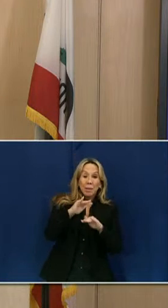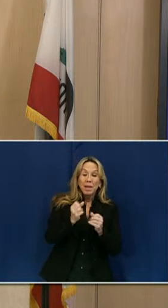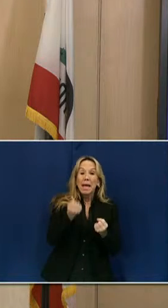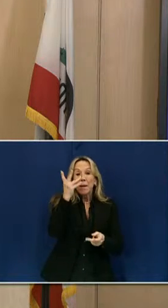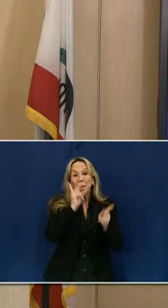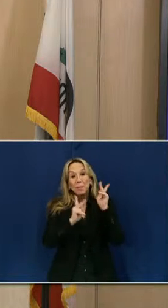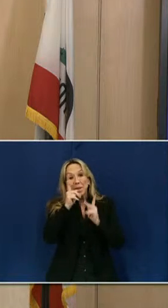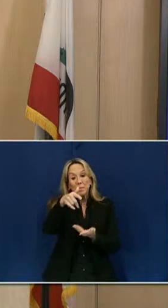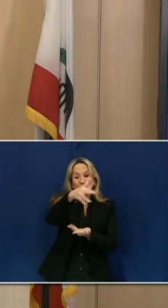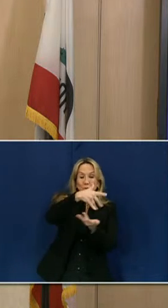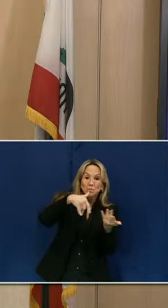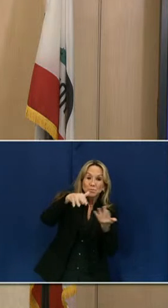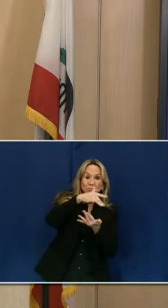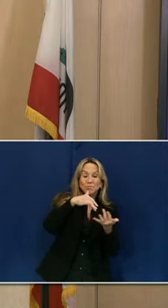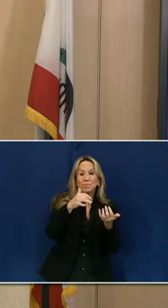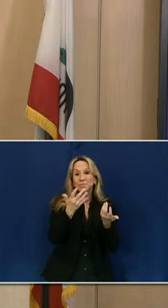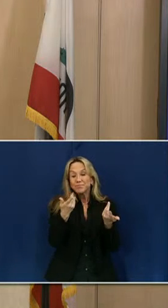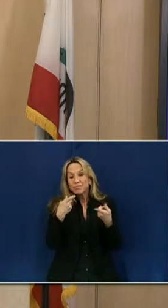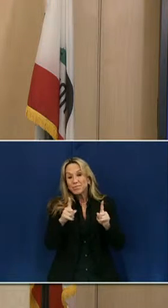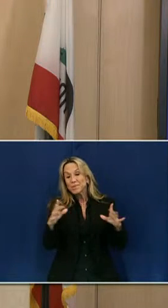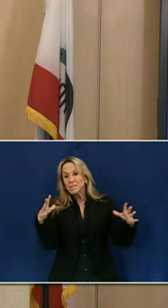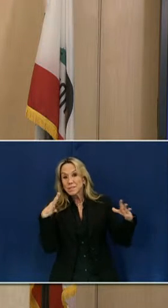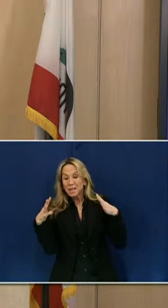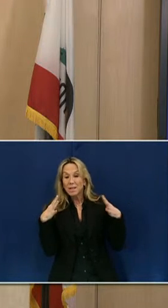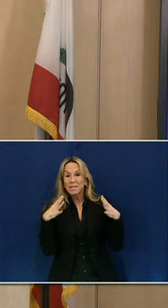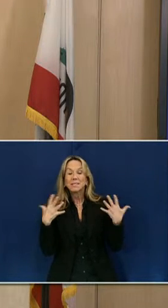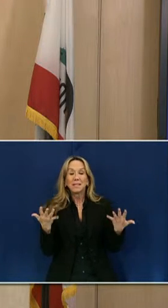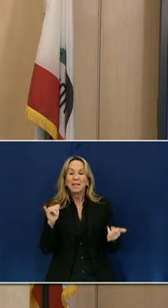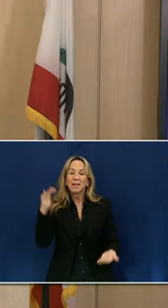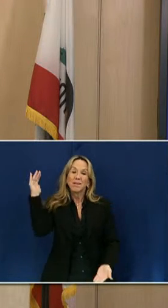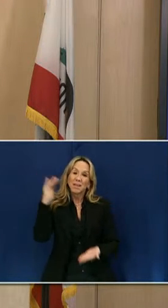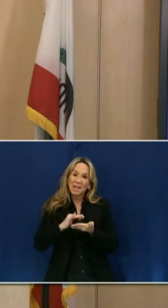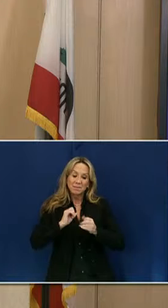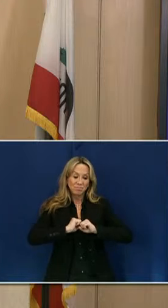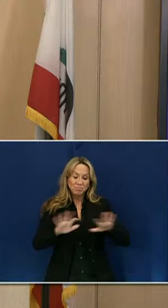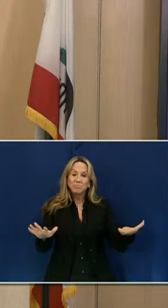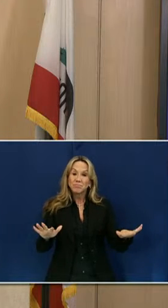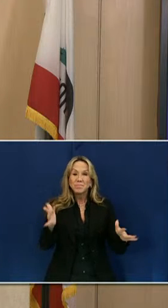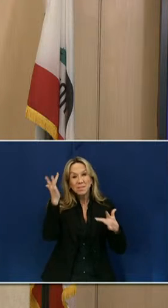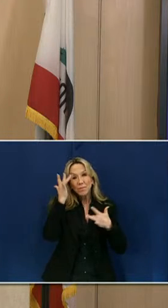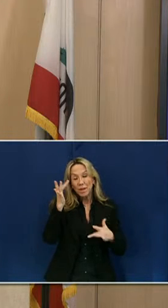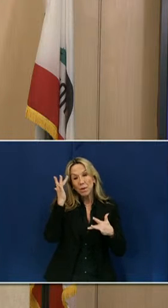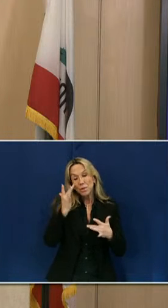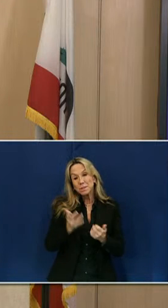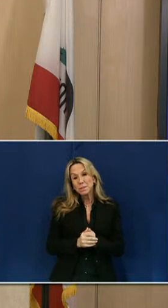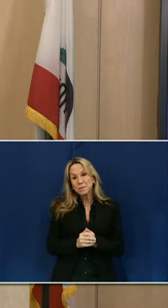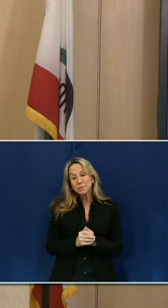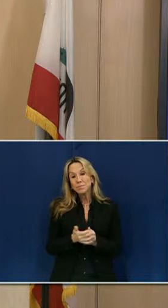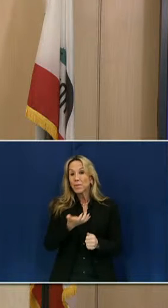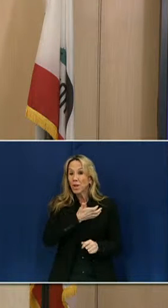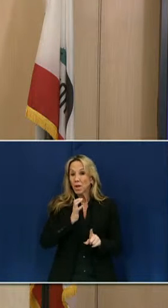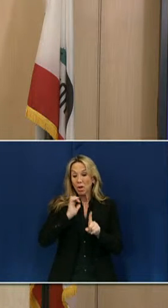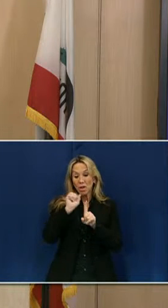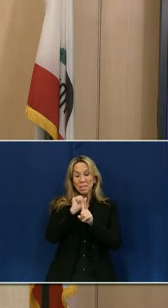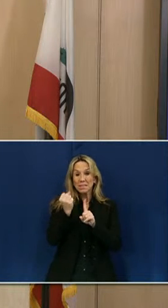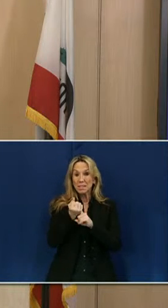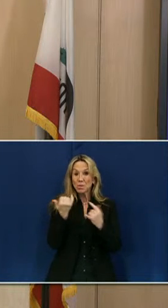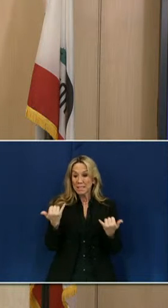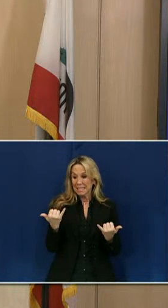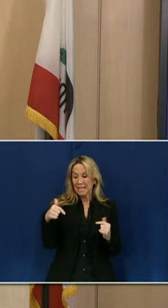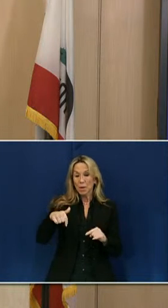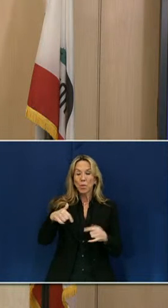folks who are interacting, it limits the potential for that virus to spread and can help us. The situation we face now is much more